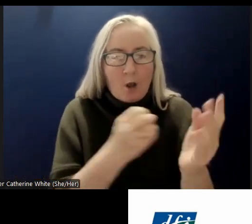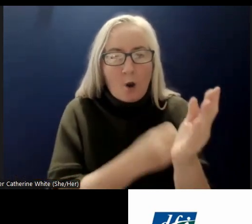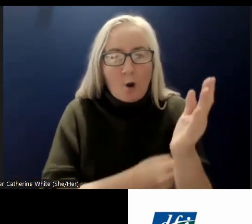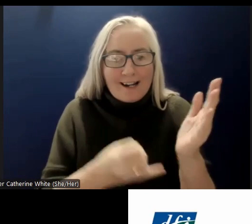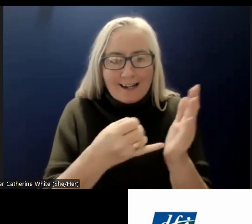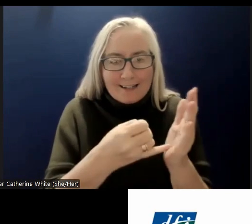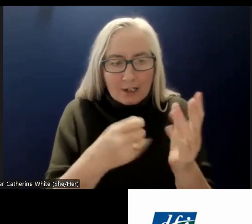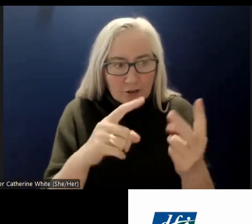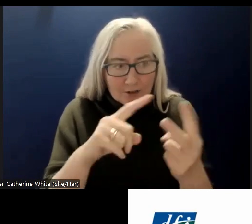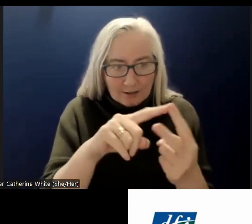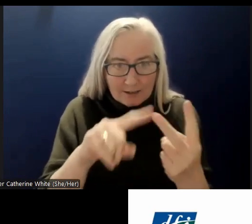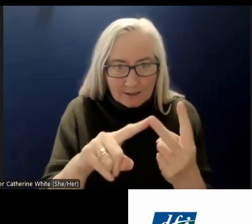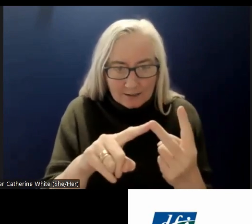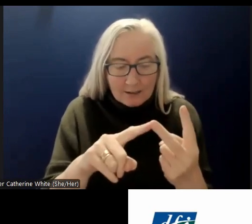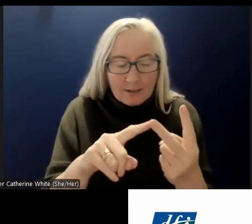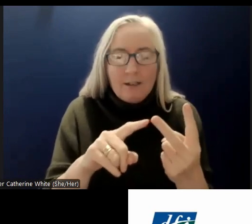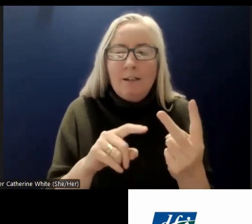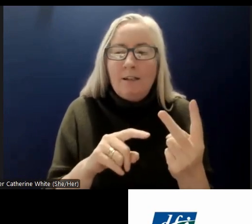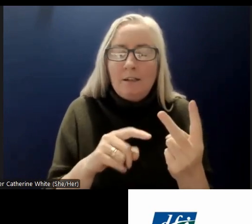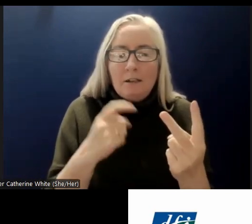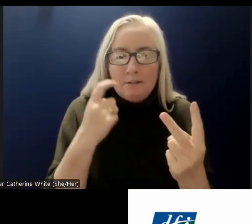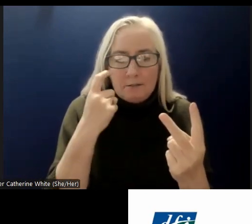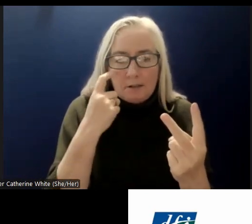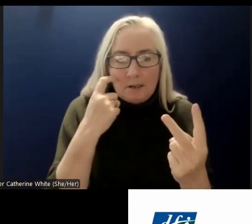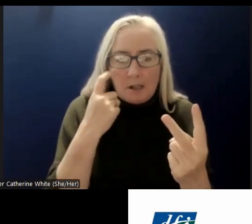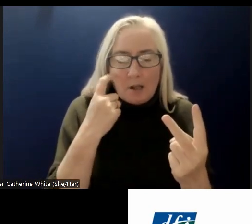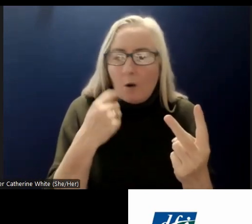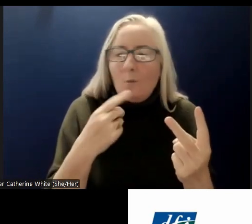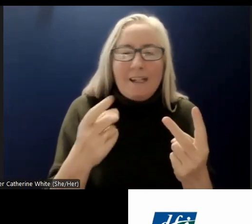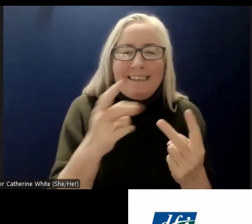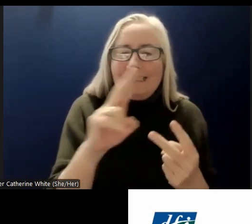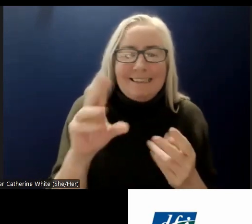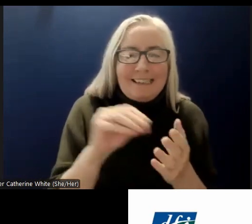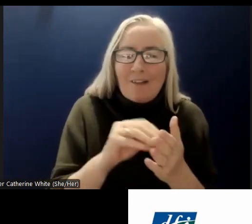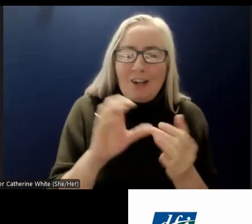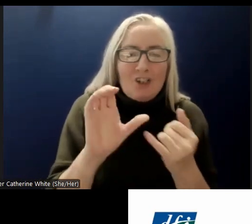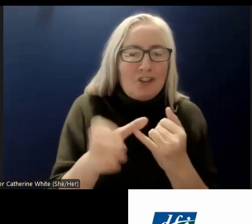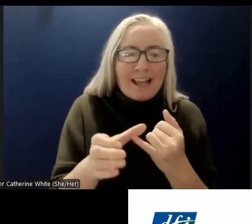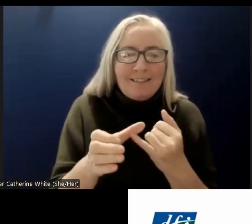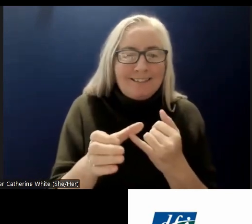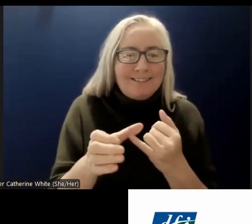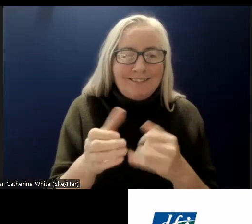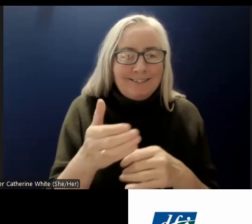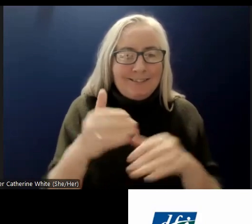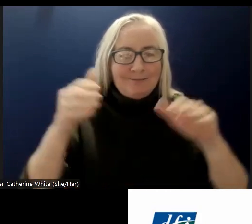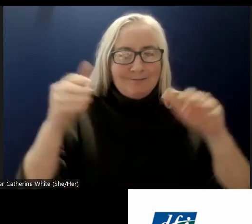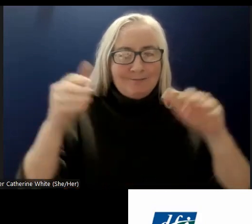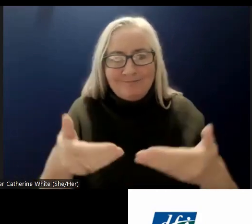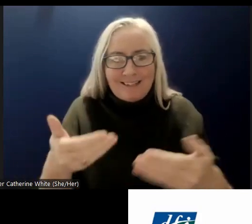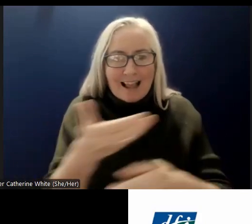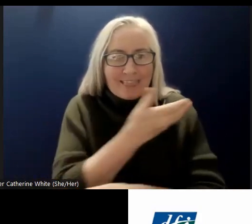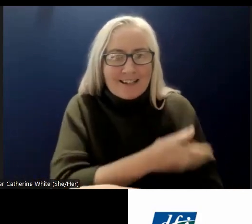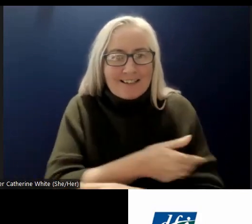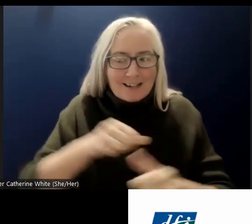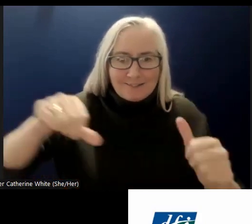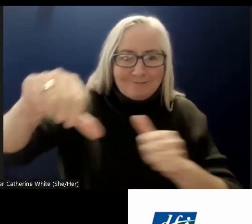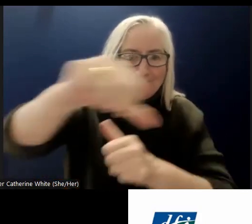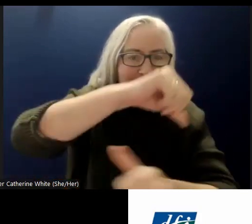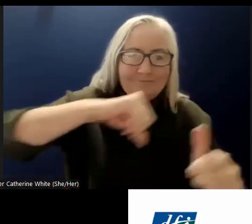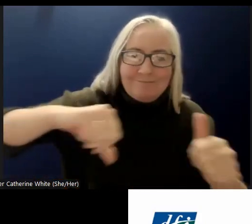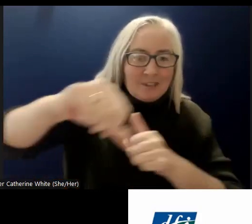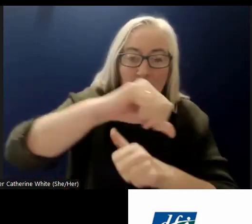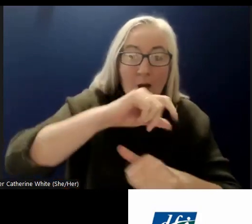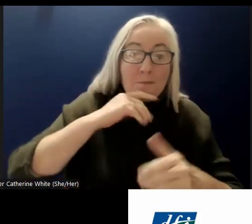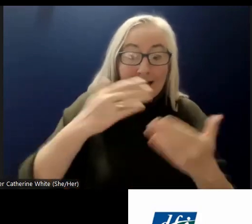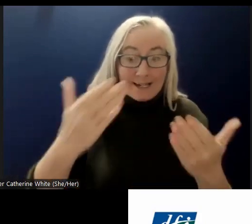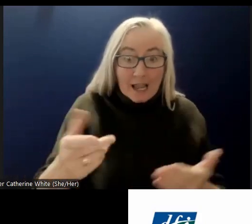you're with, as we didn't have an opportunity to do a round robin at the beginning of the session. So I just open it out there